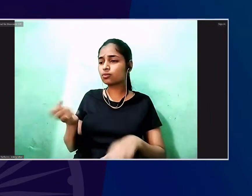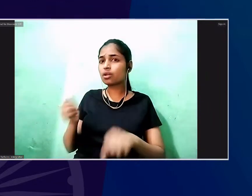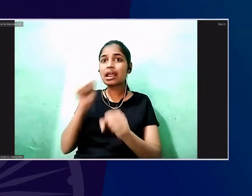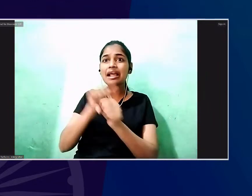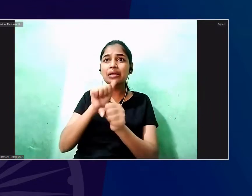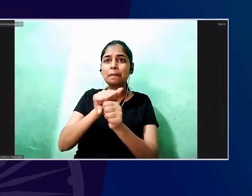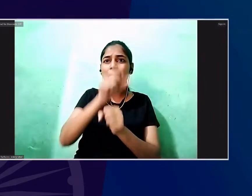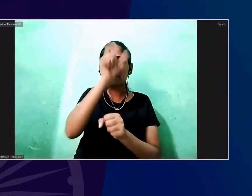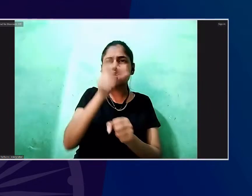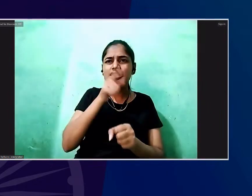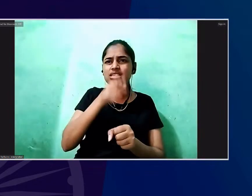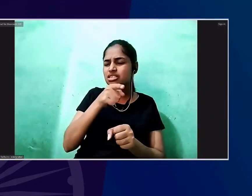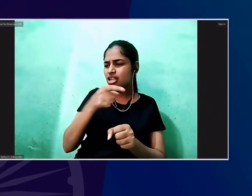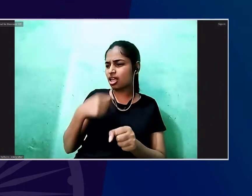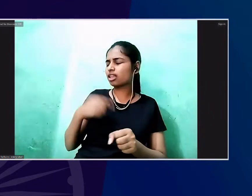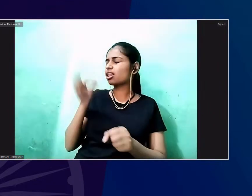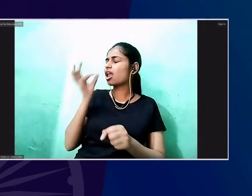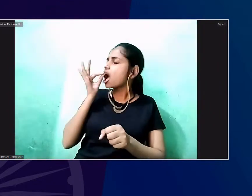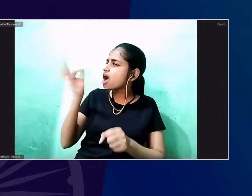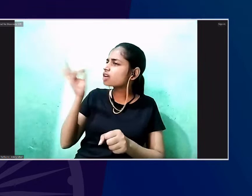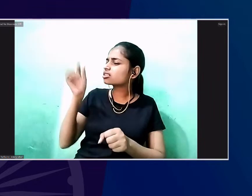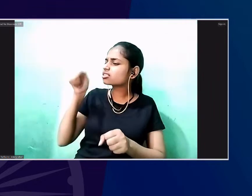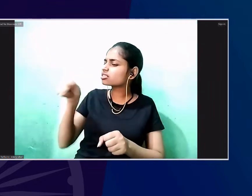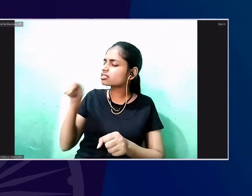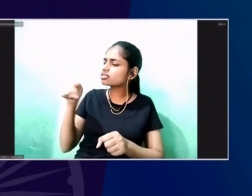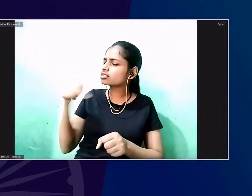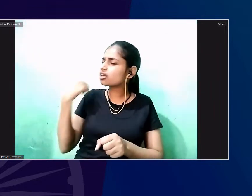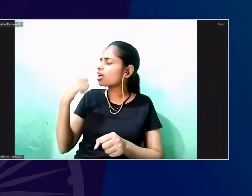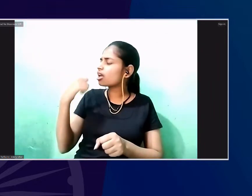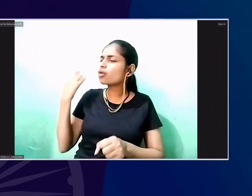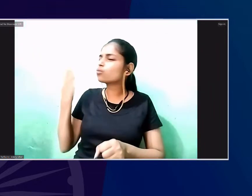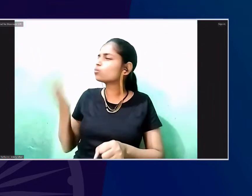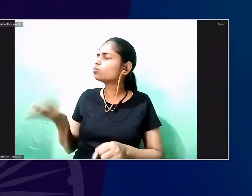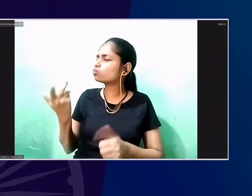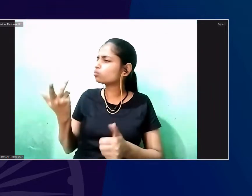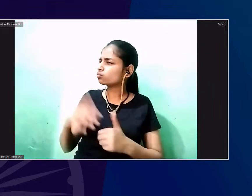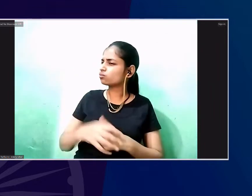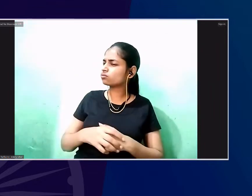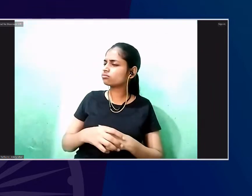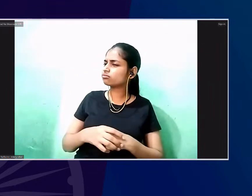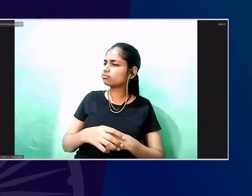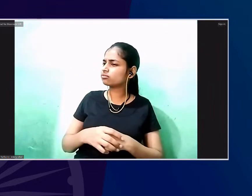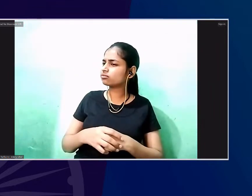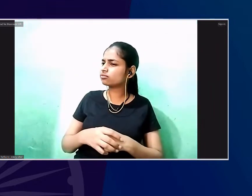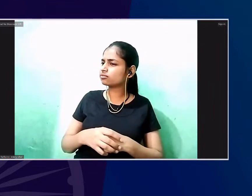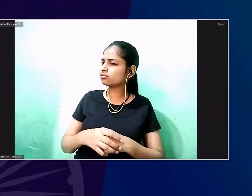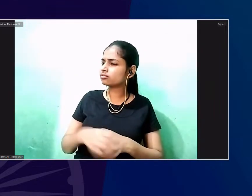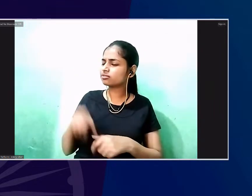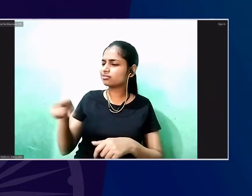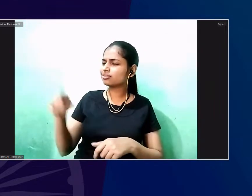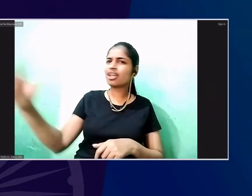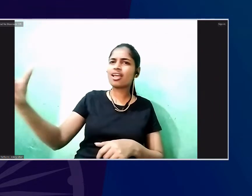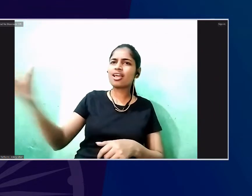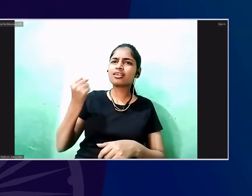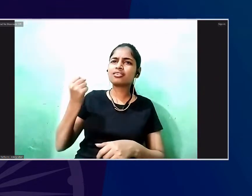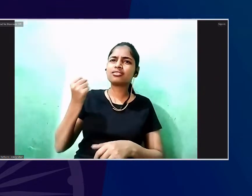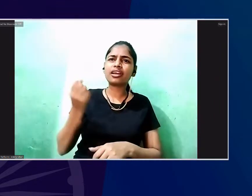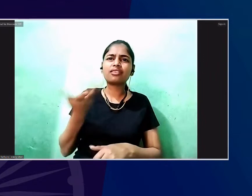asking the author, what is this animal supposed to be? Where did you get him from?